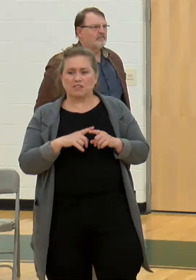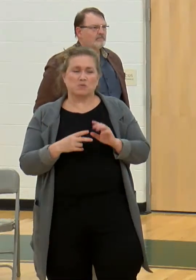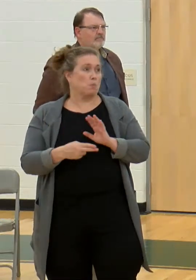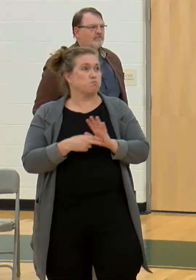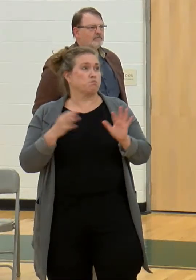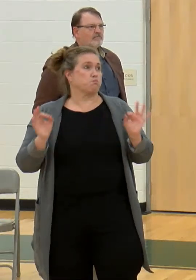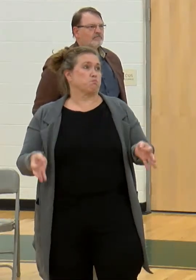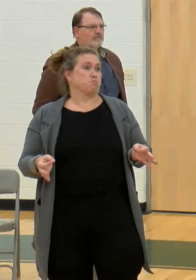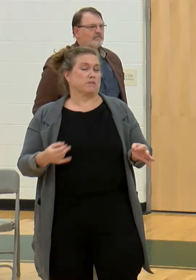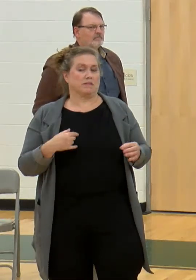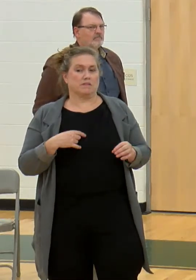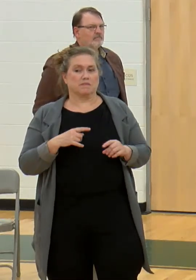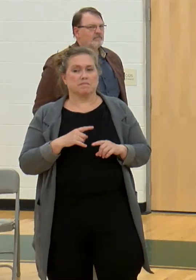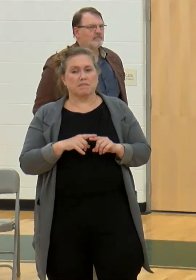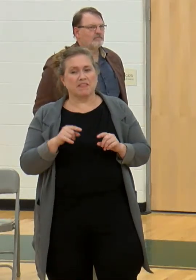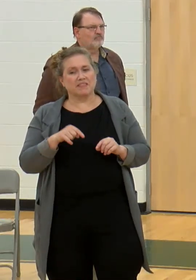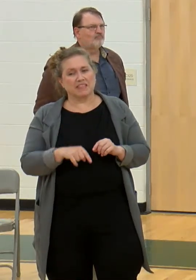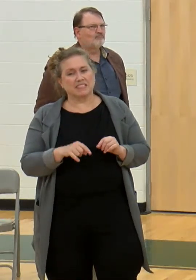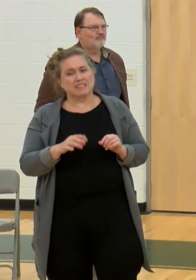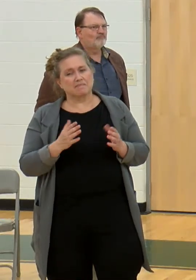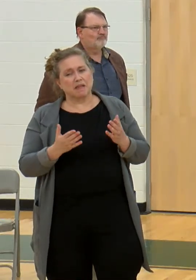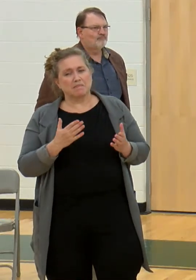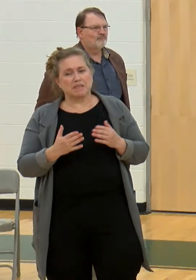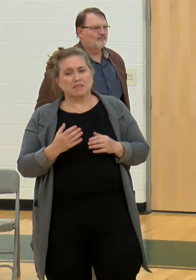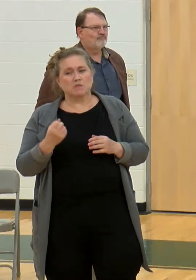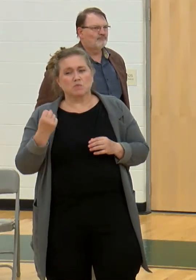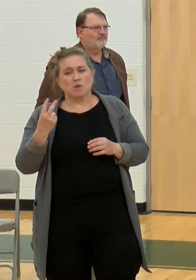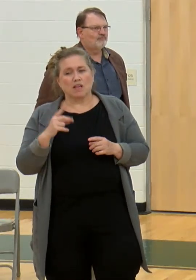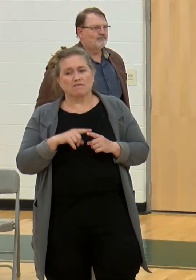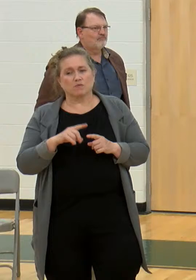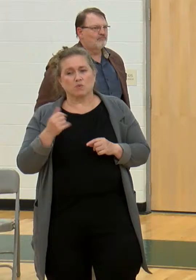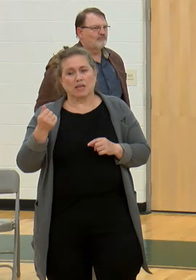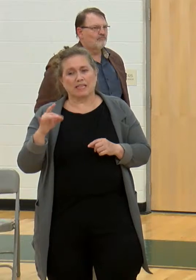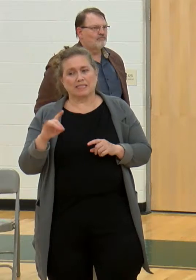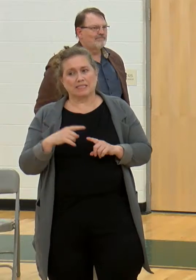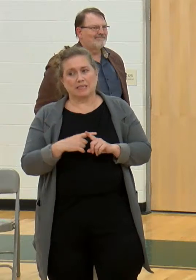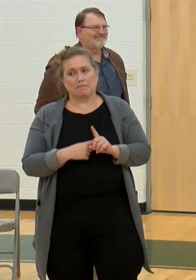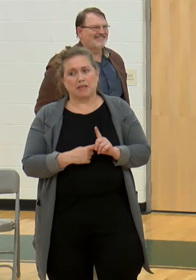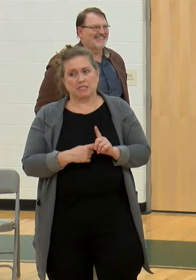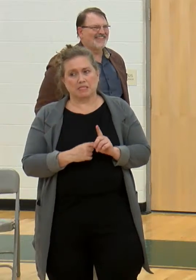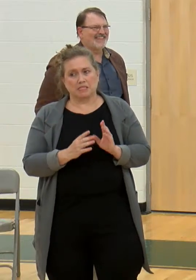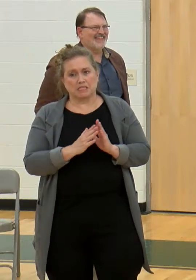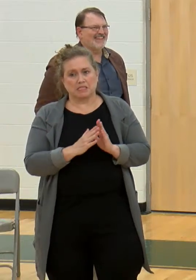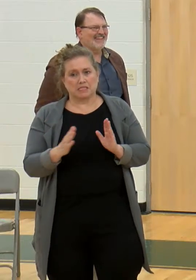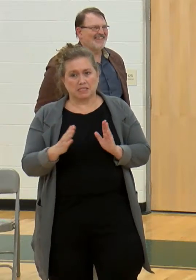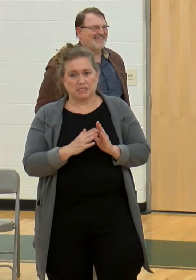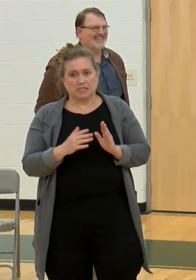project this size, probably 12 to 18 months. Yeah, no one's gonna hold